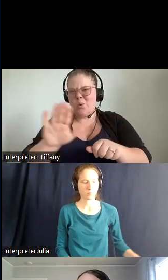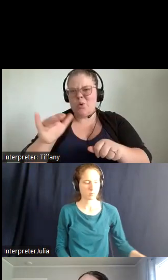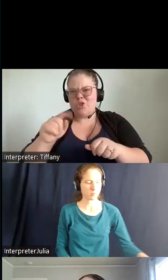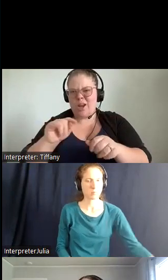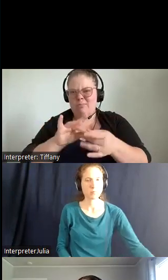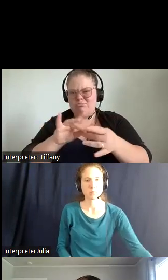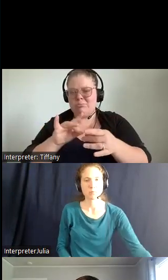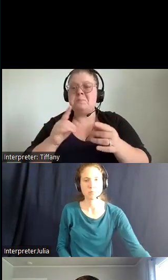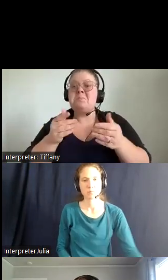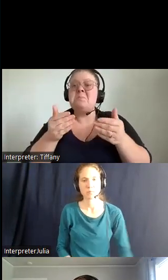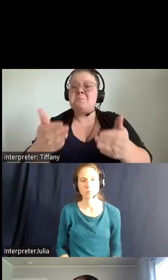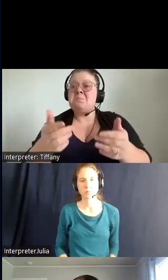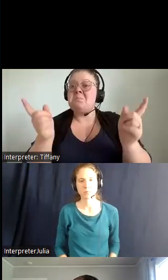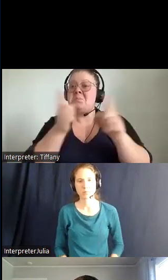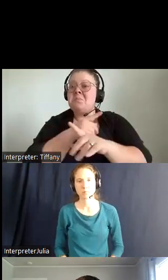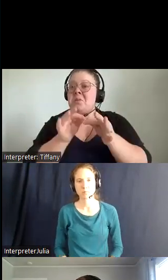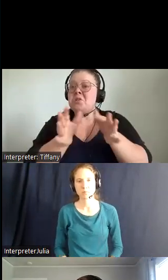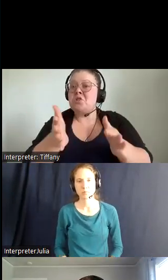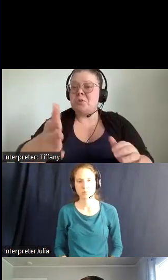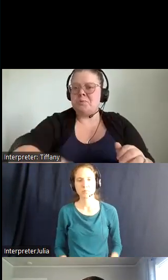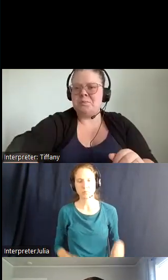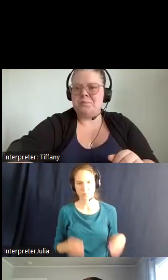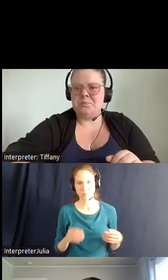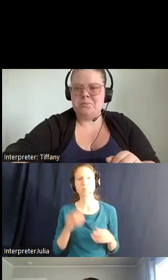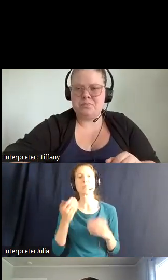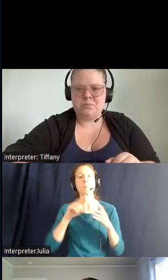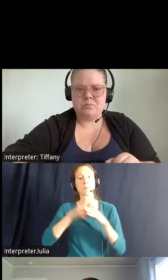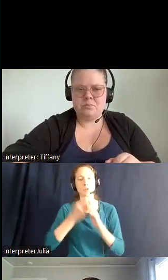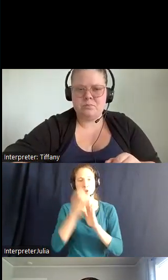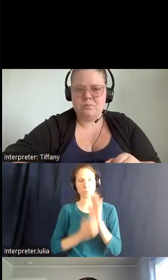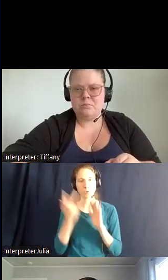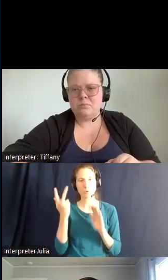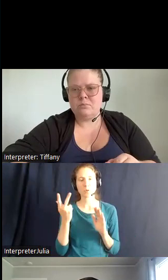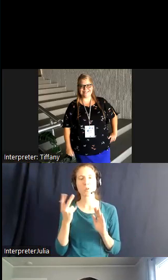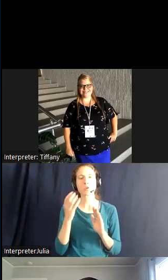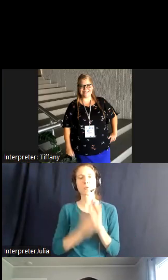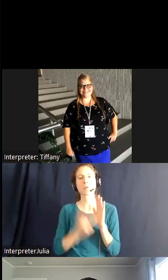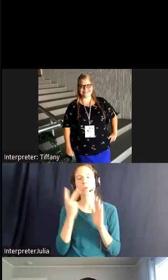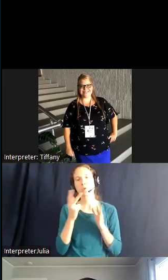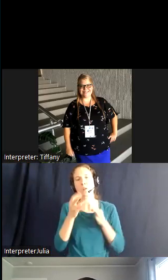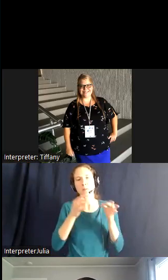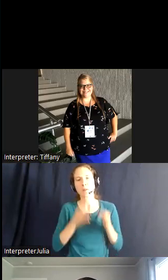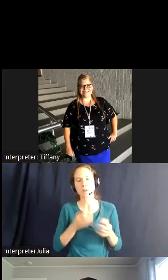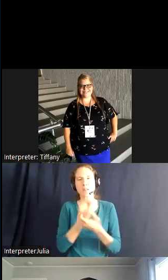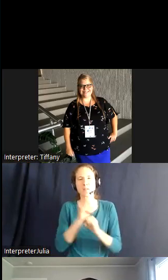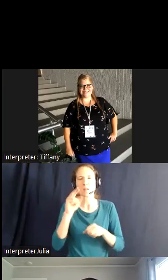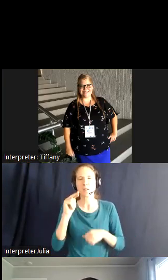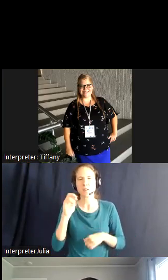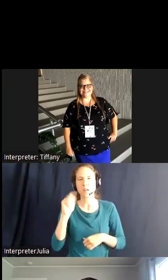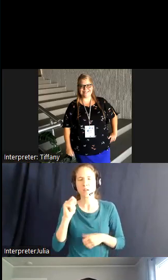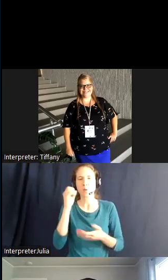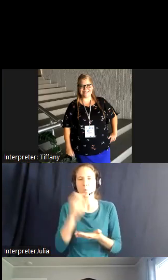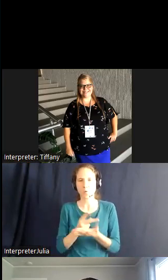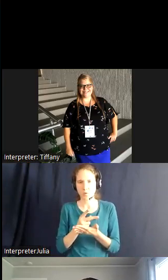So diving into chapter 3. Chapter 3 outlines safety net approval, and this chapter is